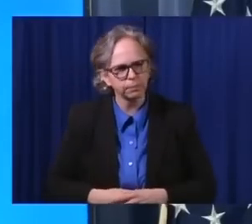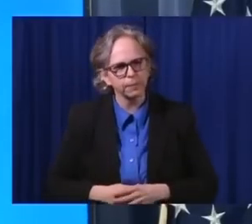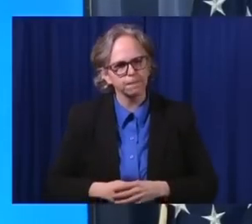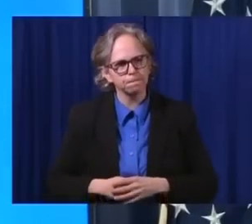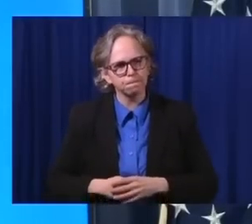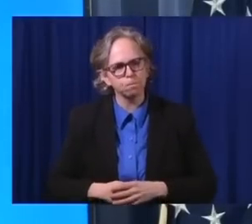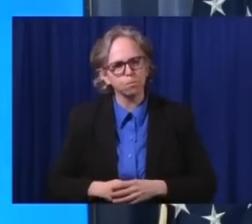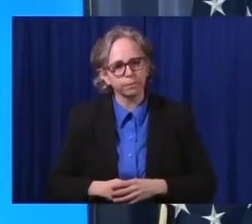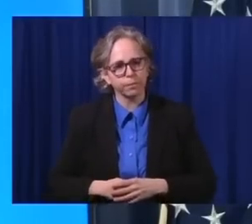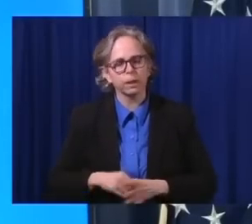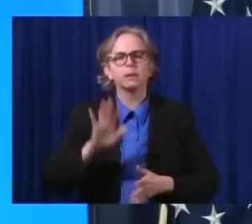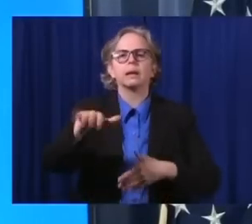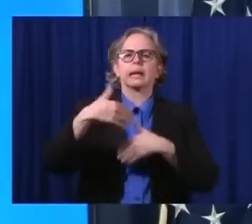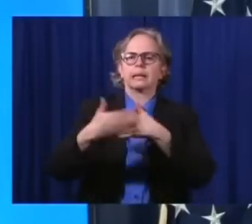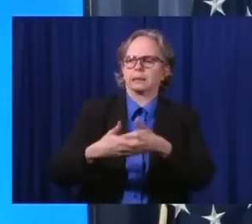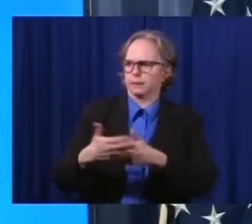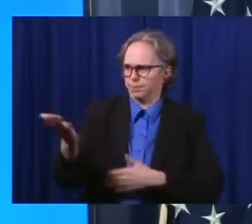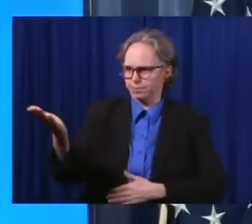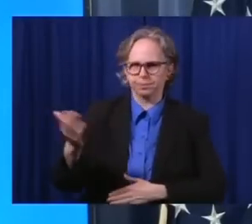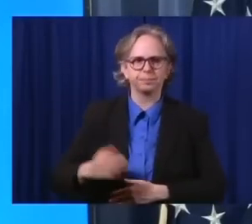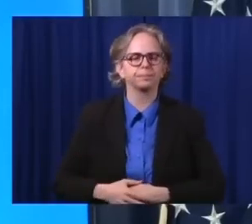next one there.